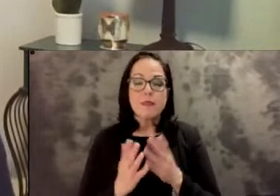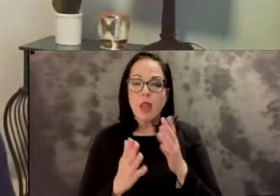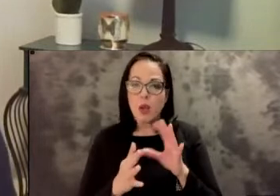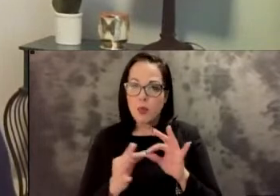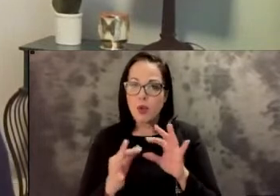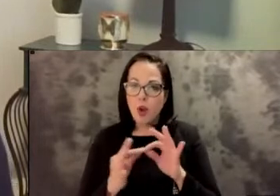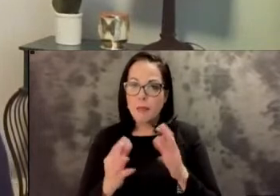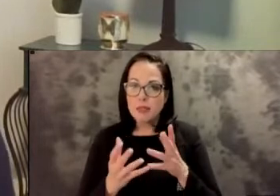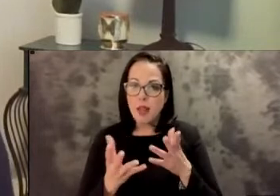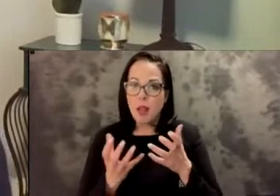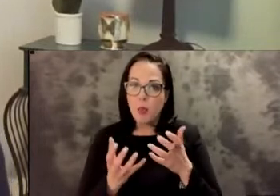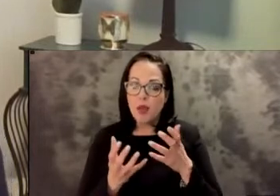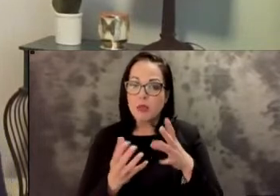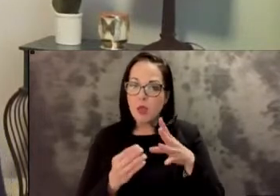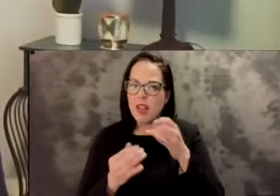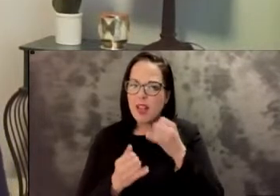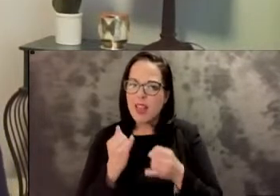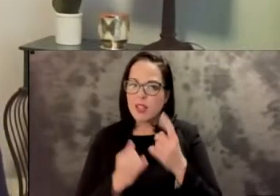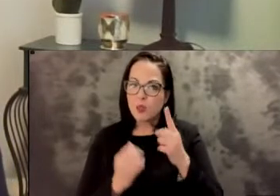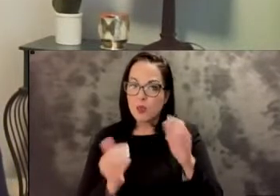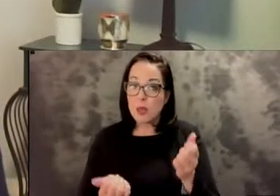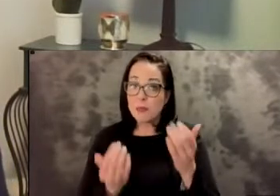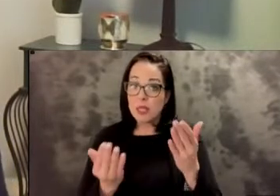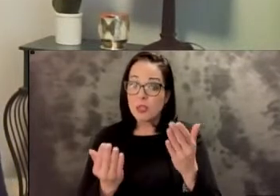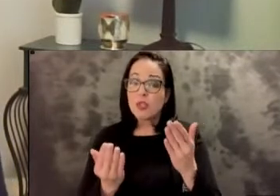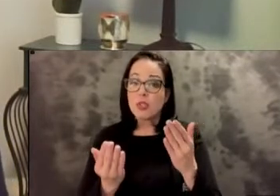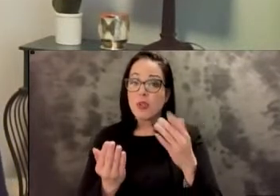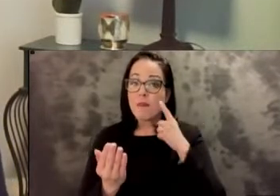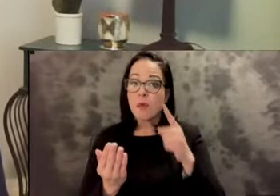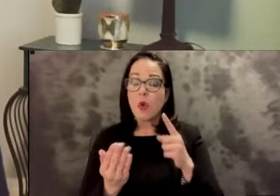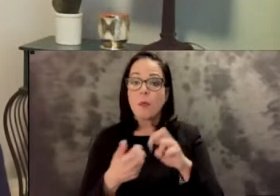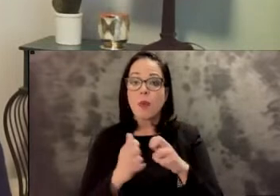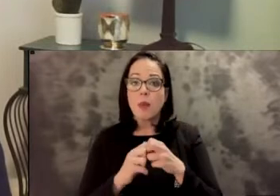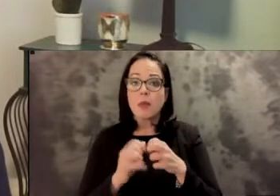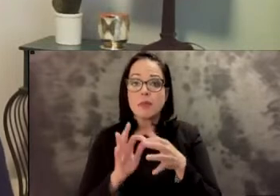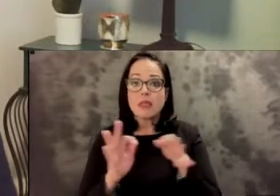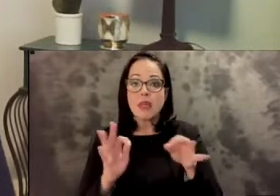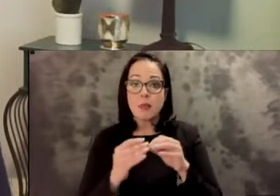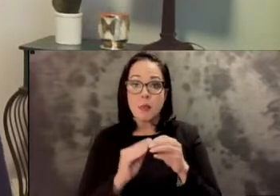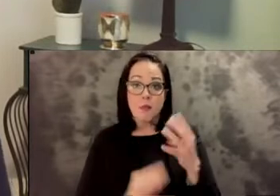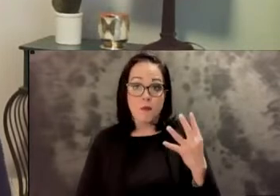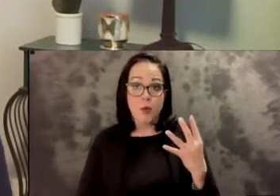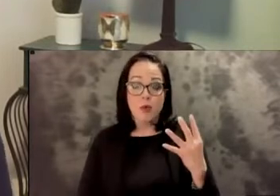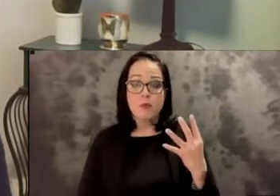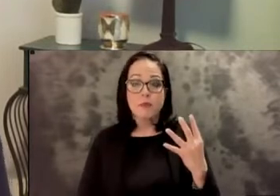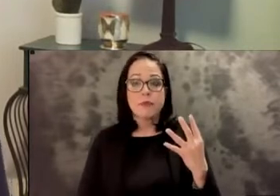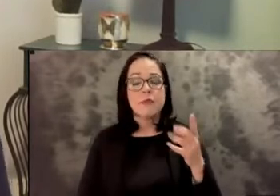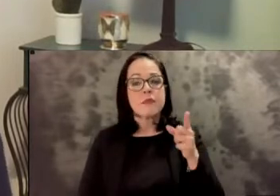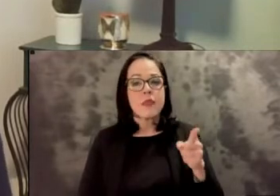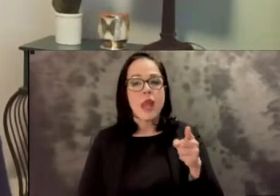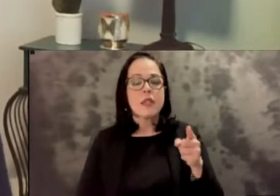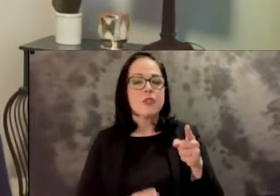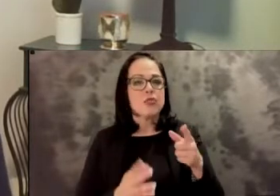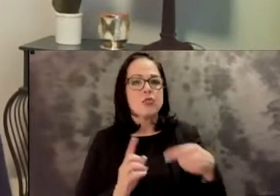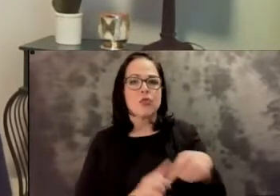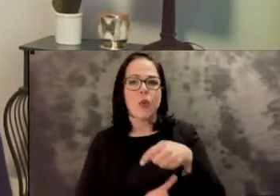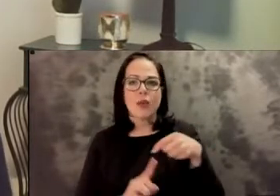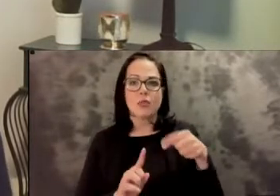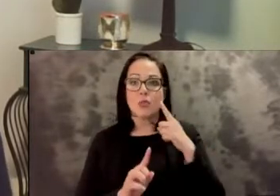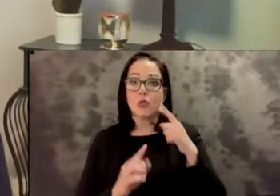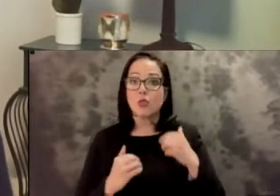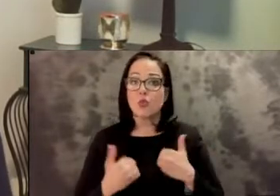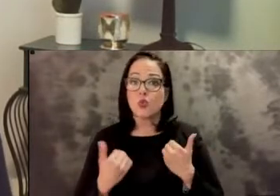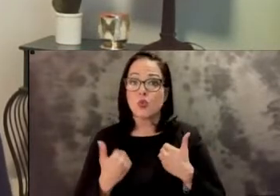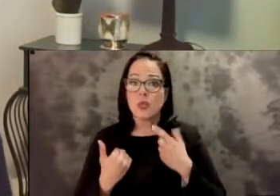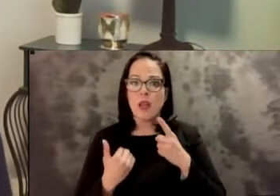is the last recommendation we made for problem statement number 4, which is surrounding youth education in terms